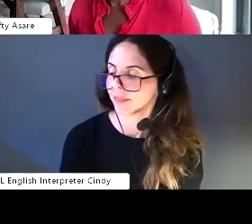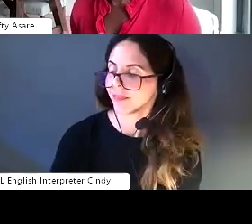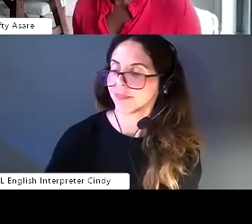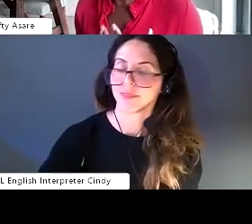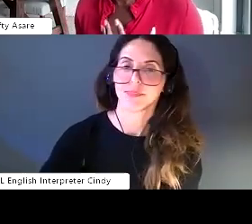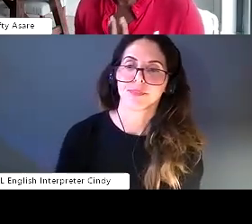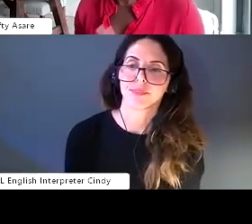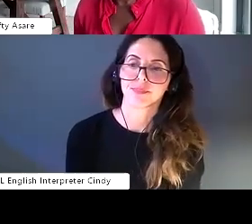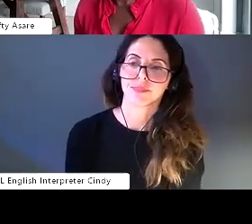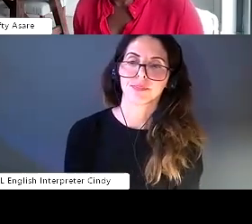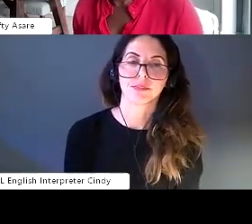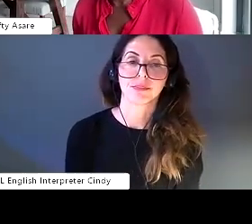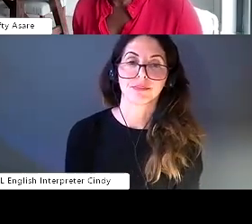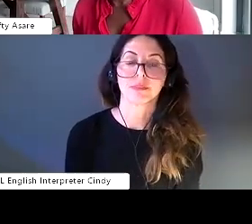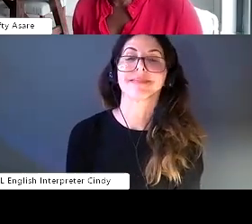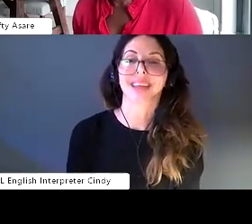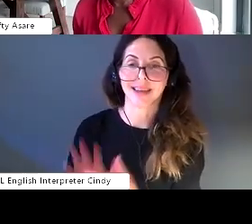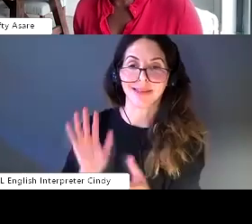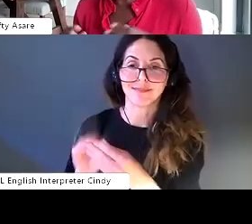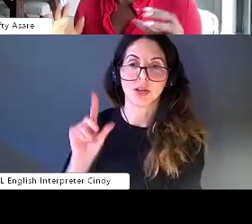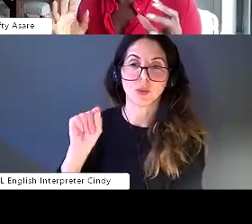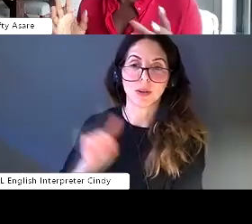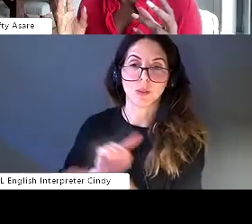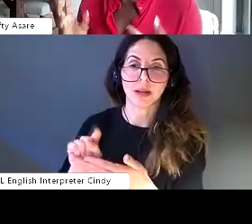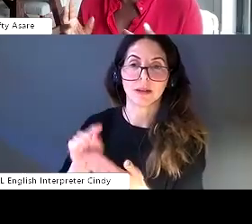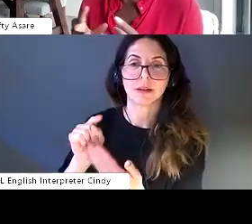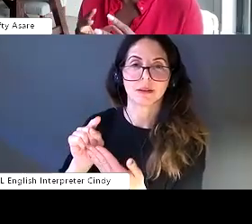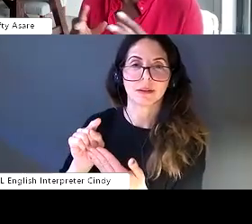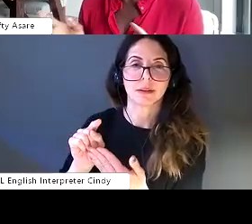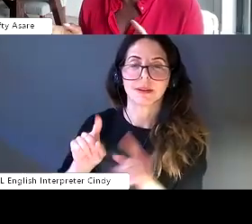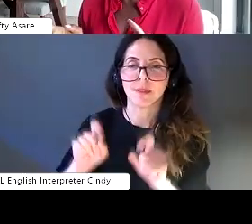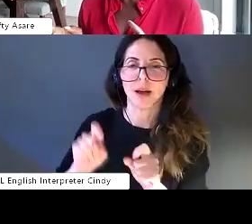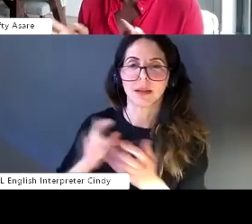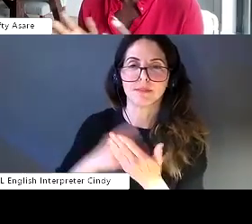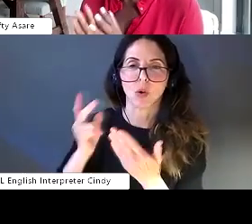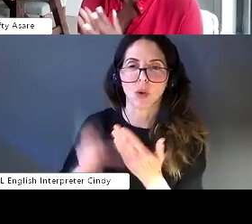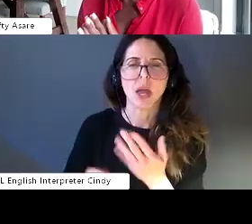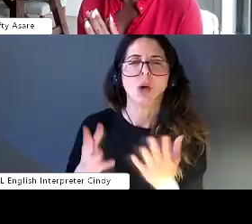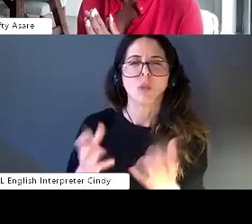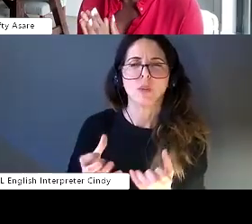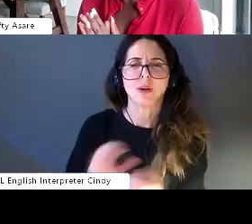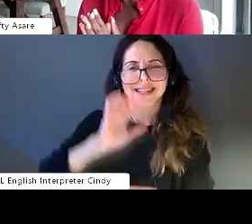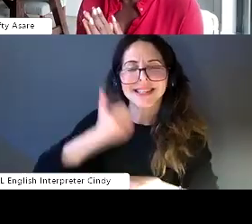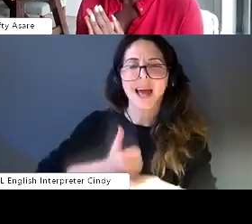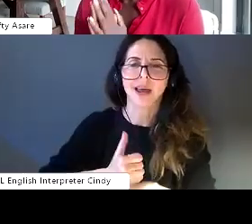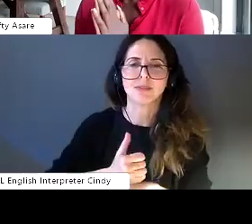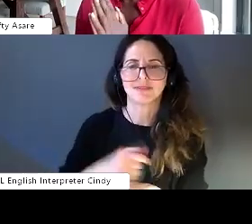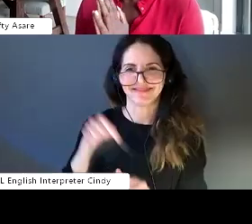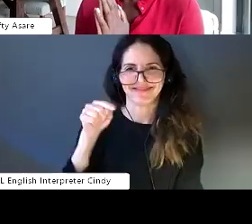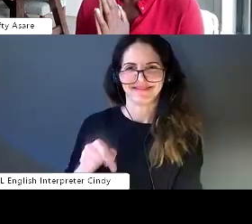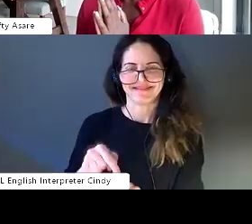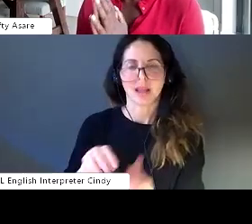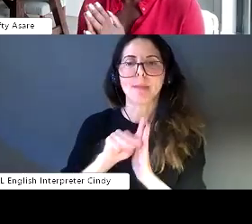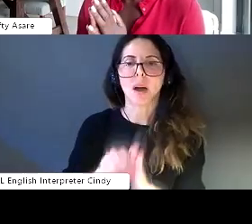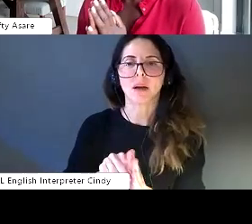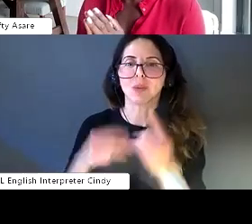So it was a 20-week pilot program. We really wanted to create a blueprint of what works for critically needed supports, and we wanted